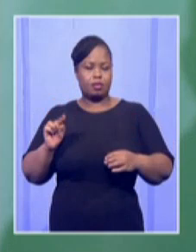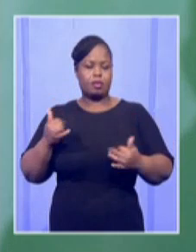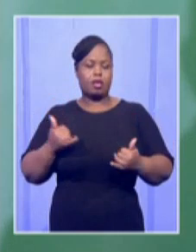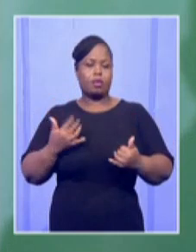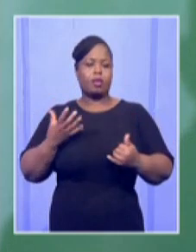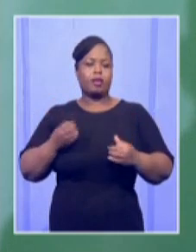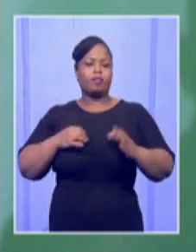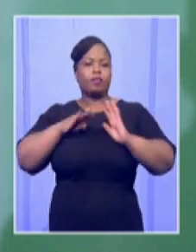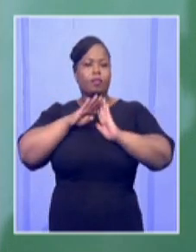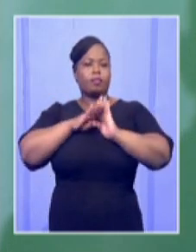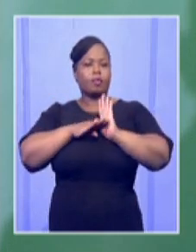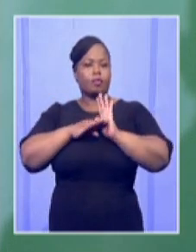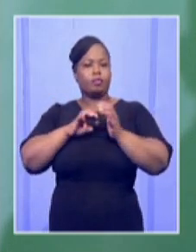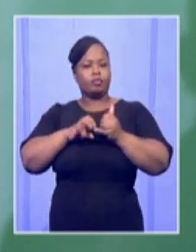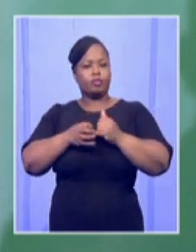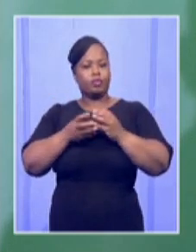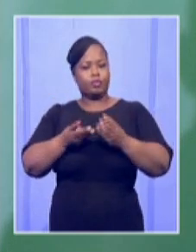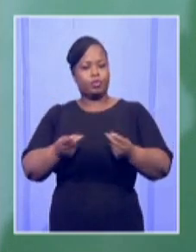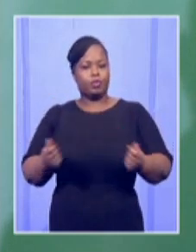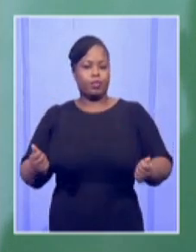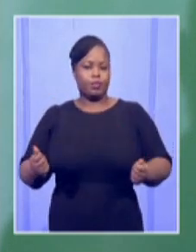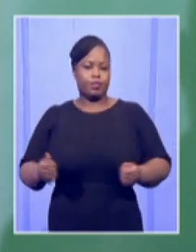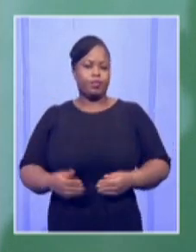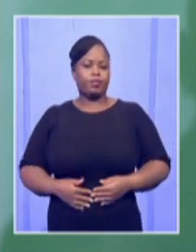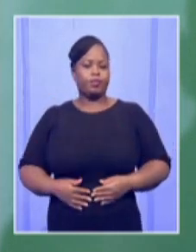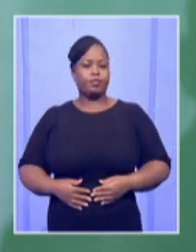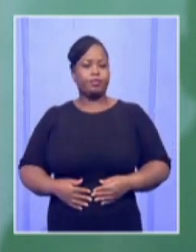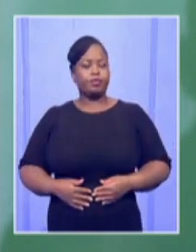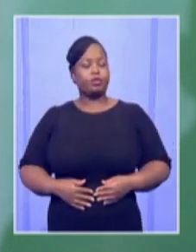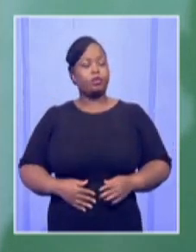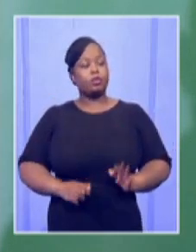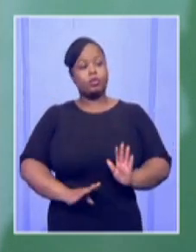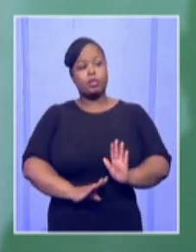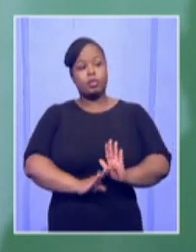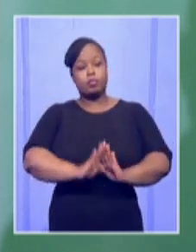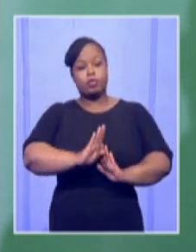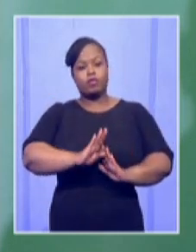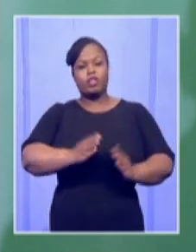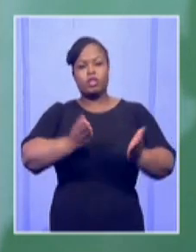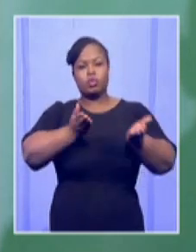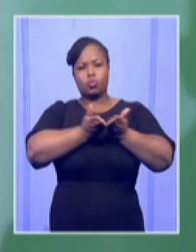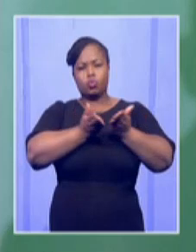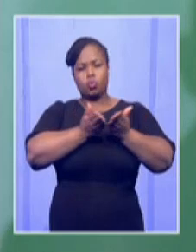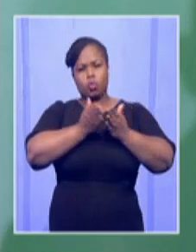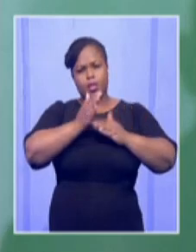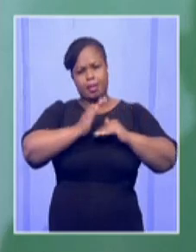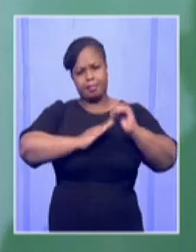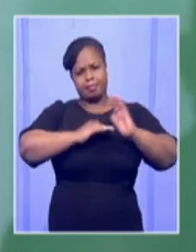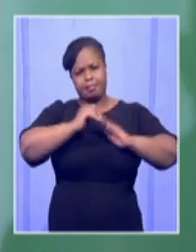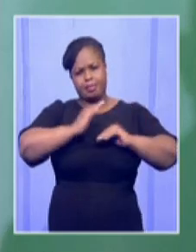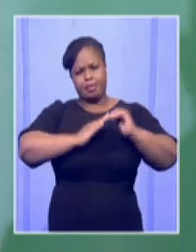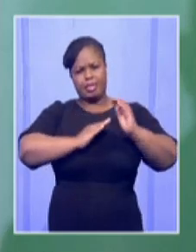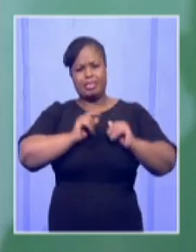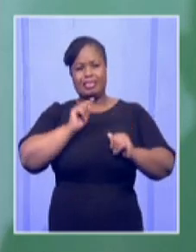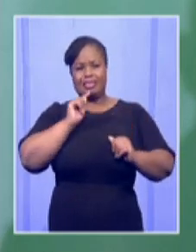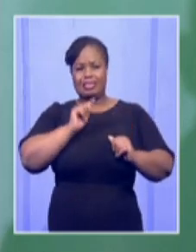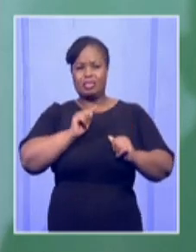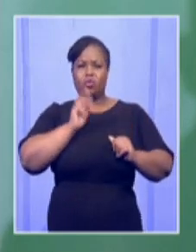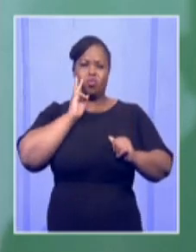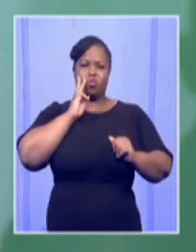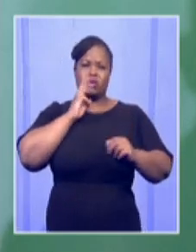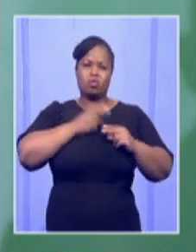deal with that. The issue around improving school infrastructure is still a hot one. It needs a lot of